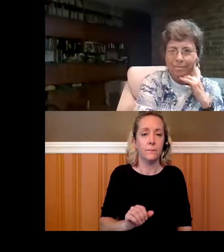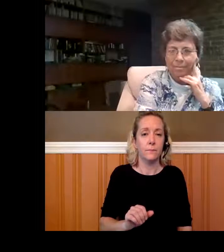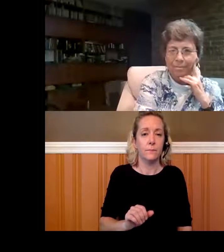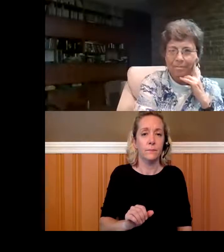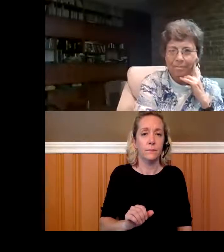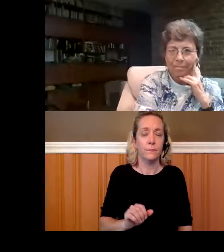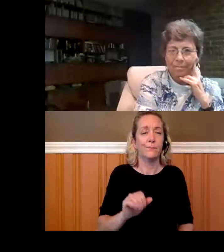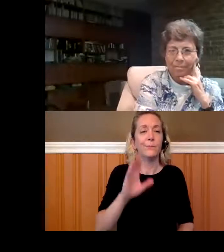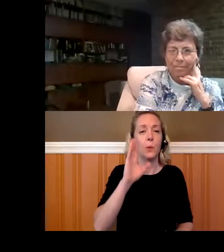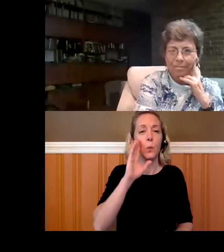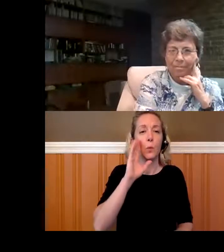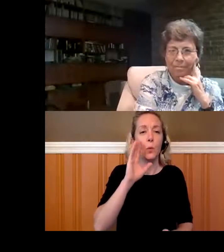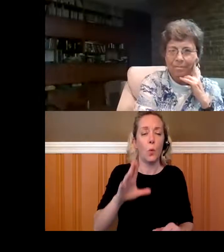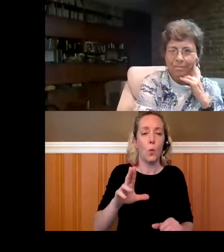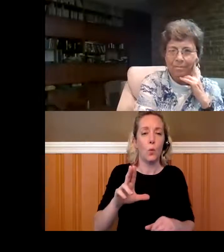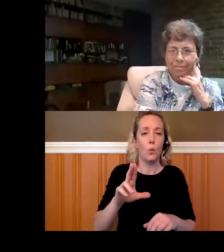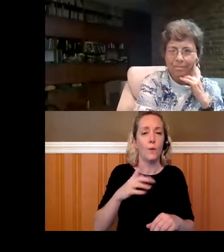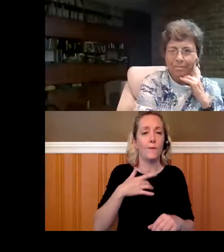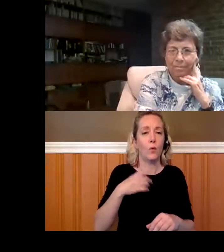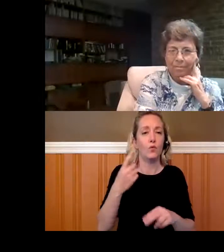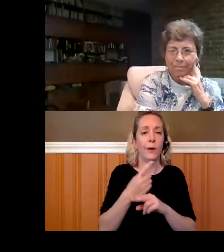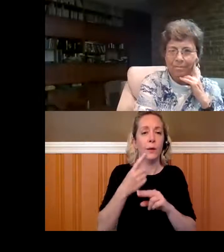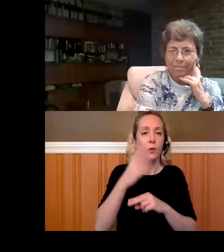on like a transistor radio.